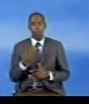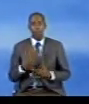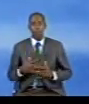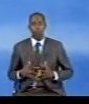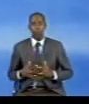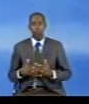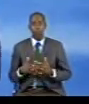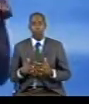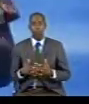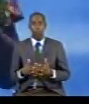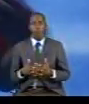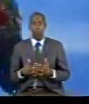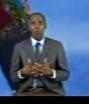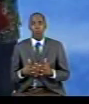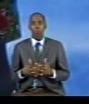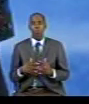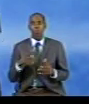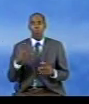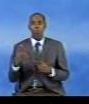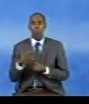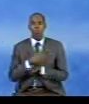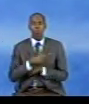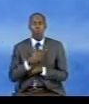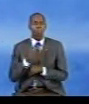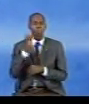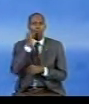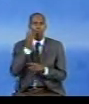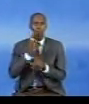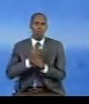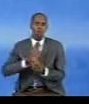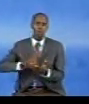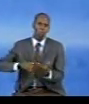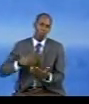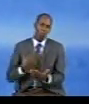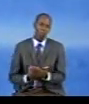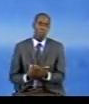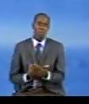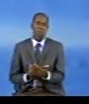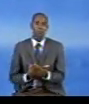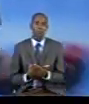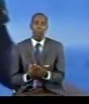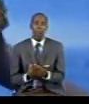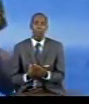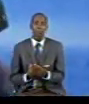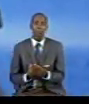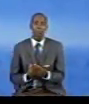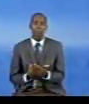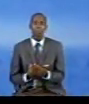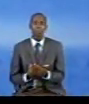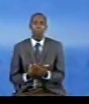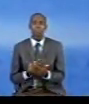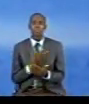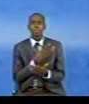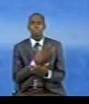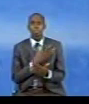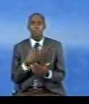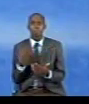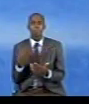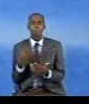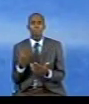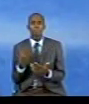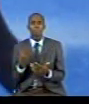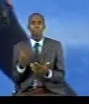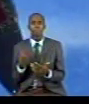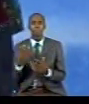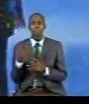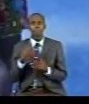One day, I just fell down. I started fainting. So they started pressing me. On